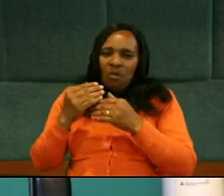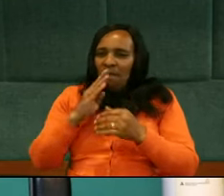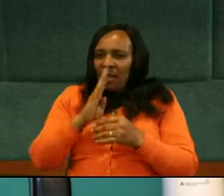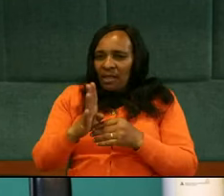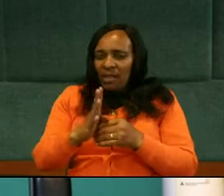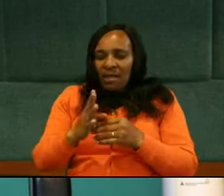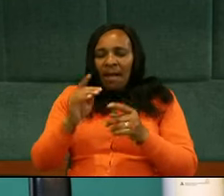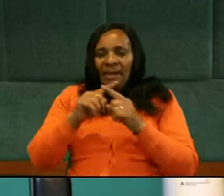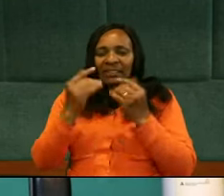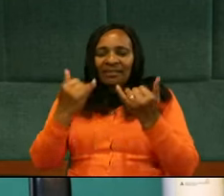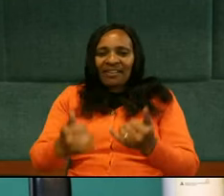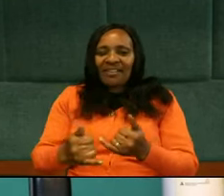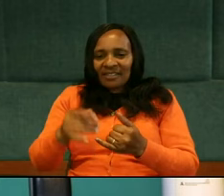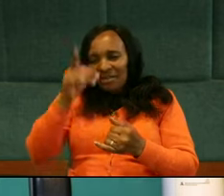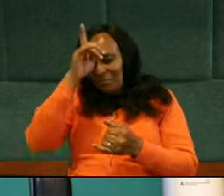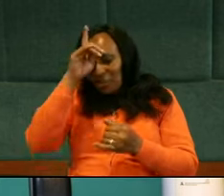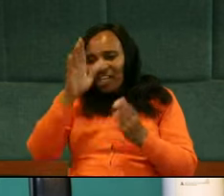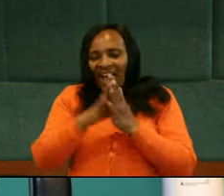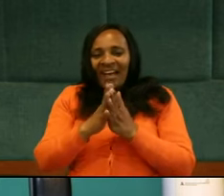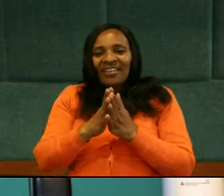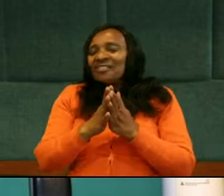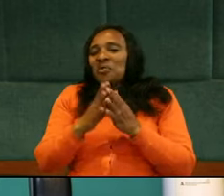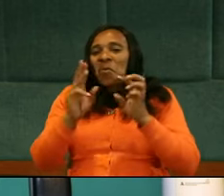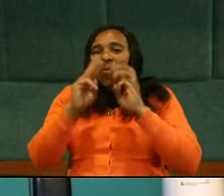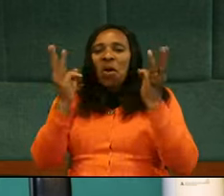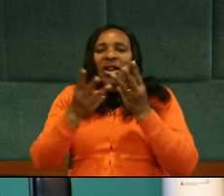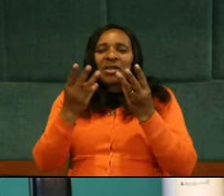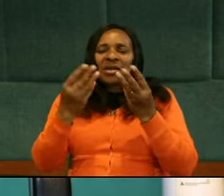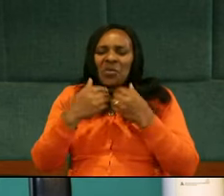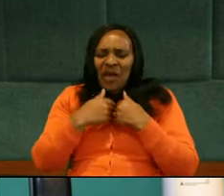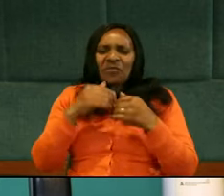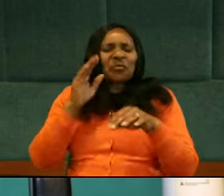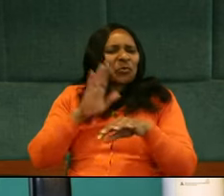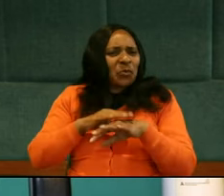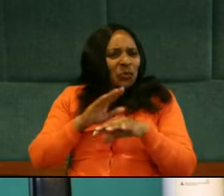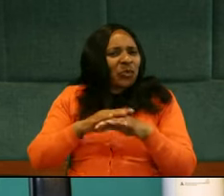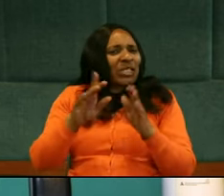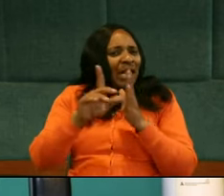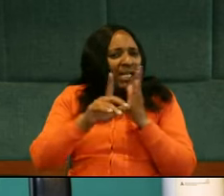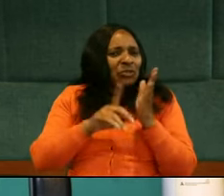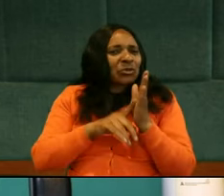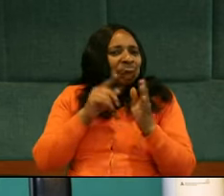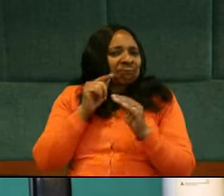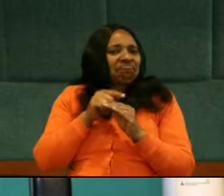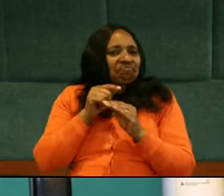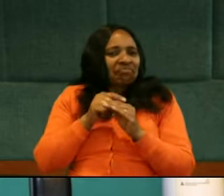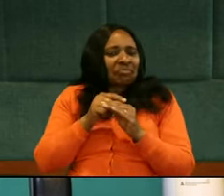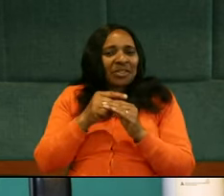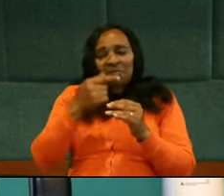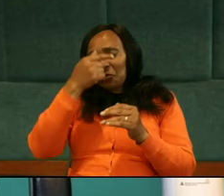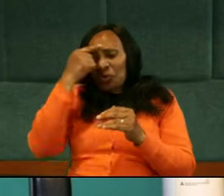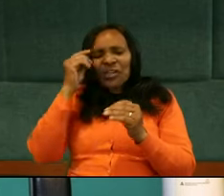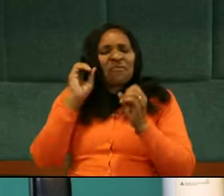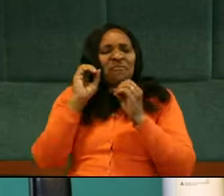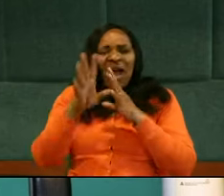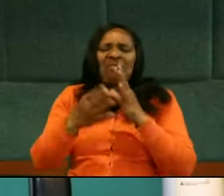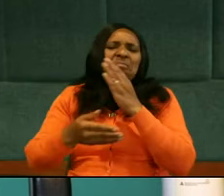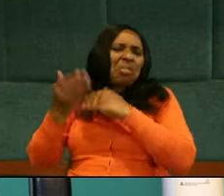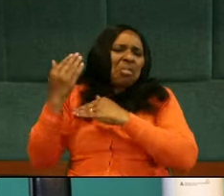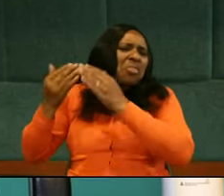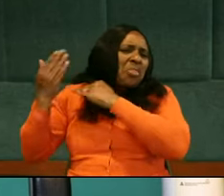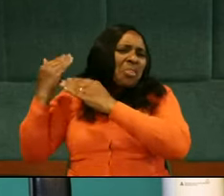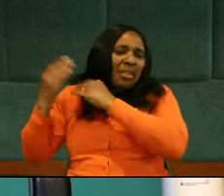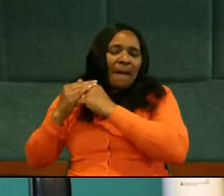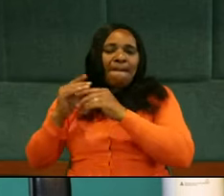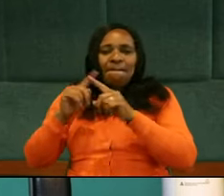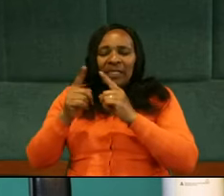yet, in this remote and ancient world, we get some very good lessons. Even though it's far away, the principles are